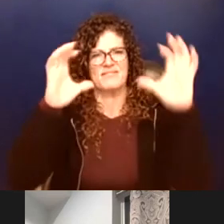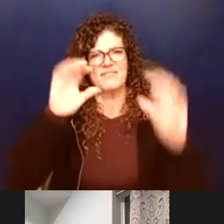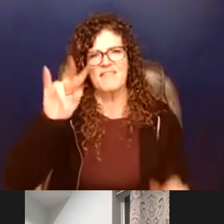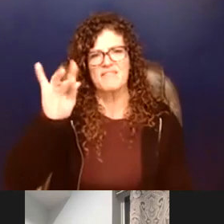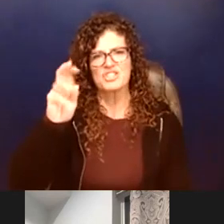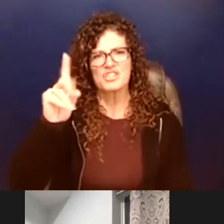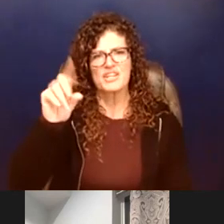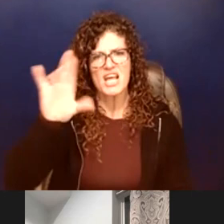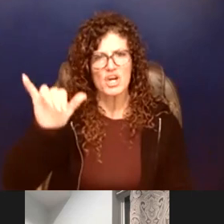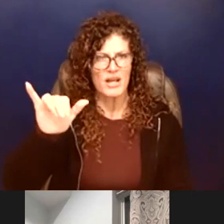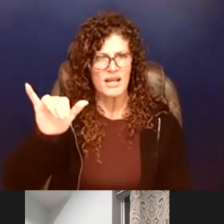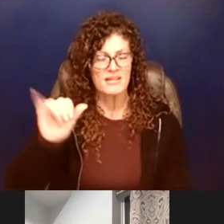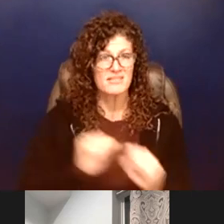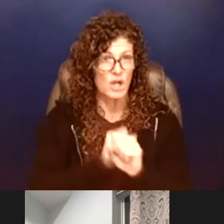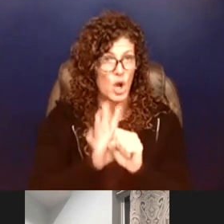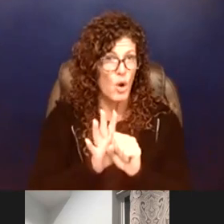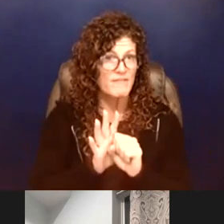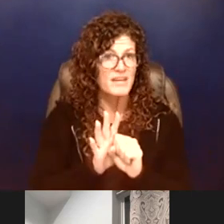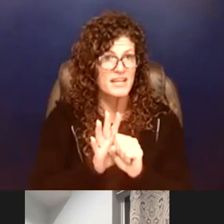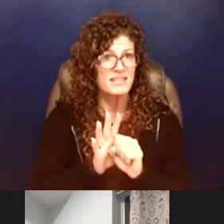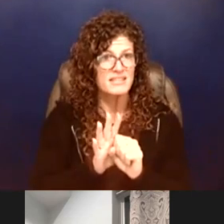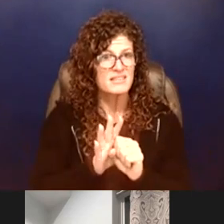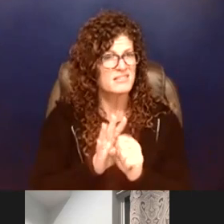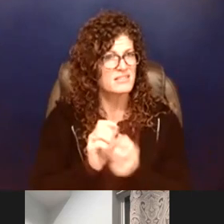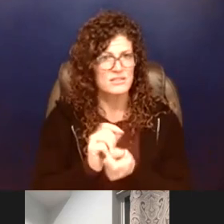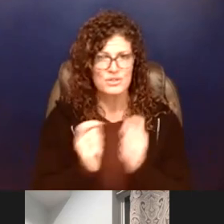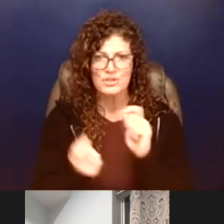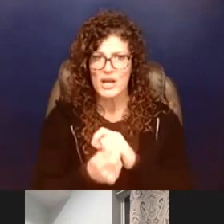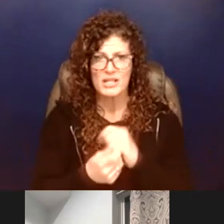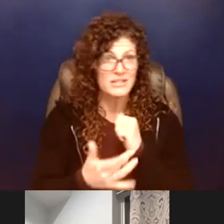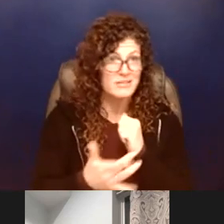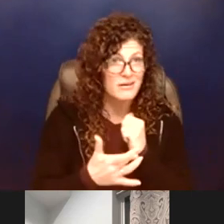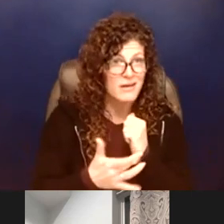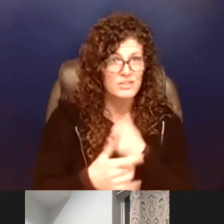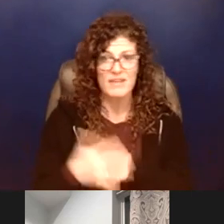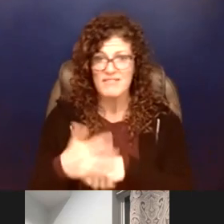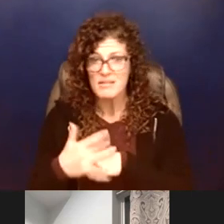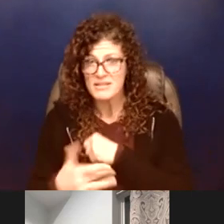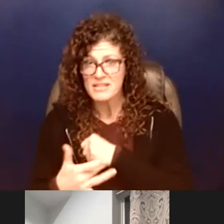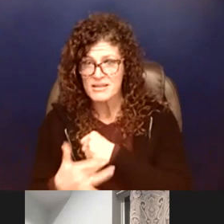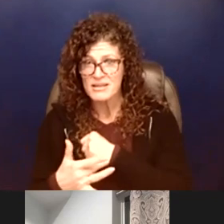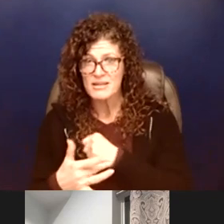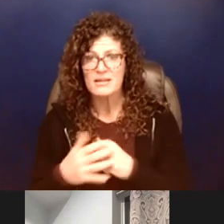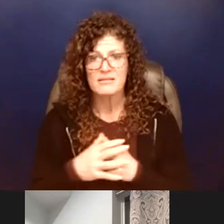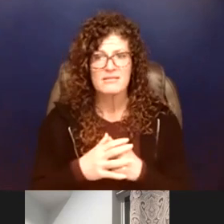definitely changed the way that technology, the availability of technology and